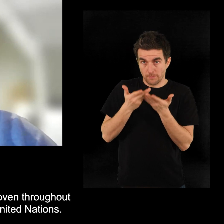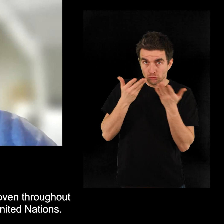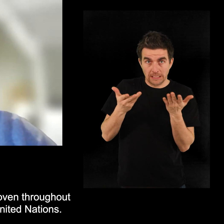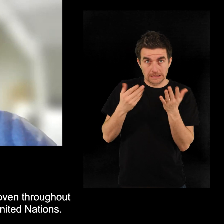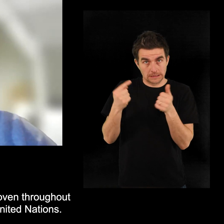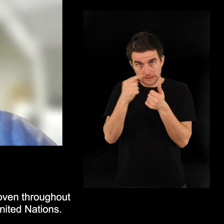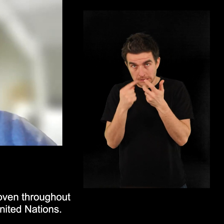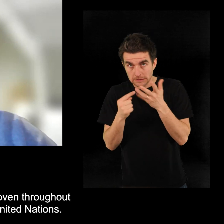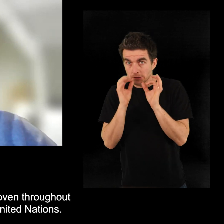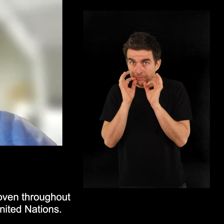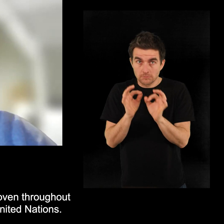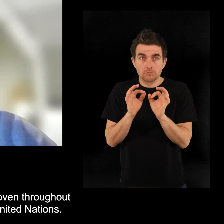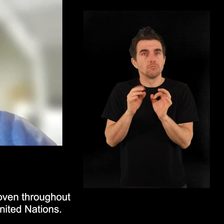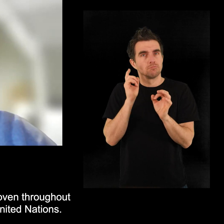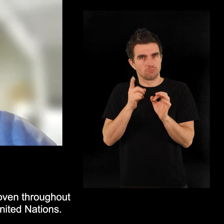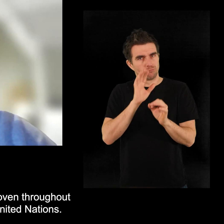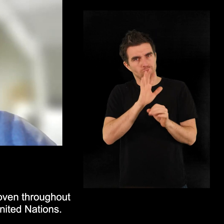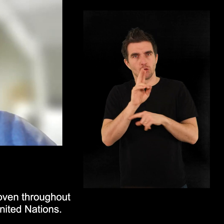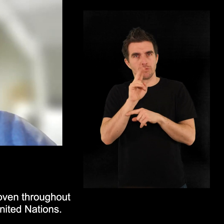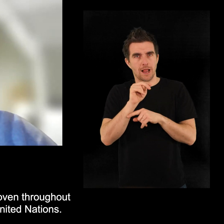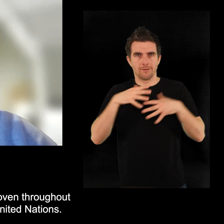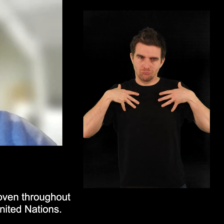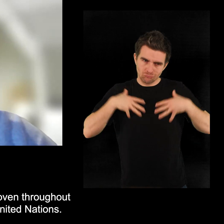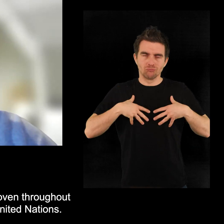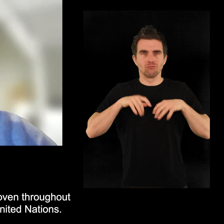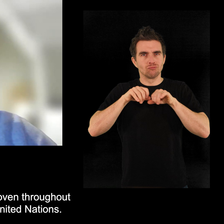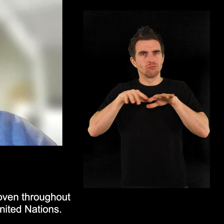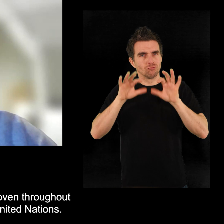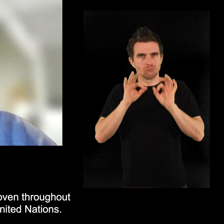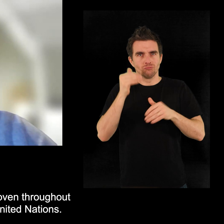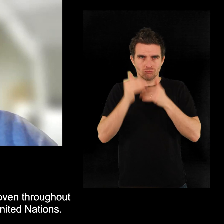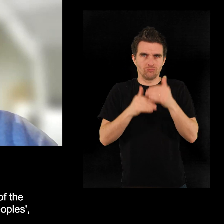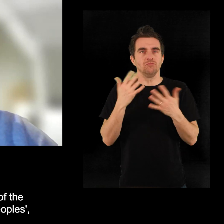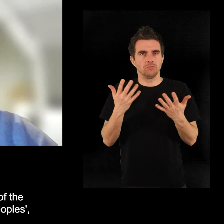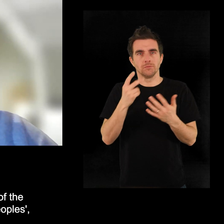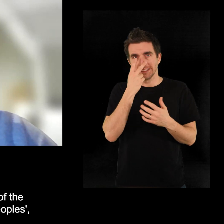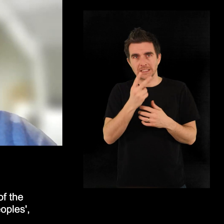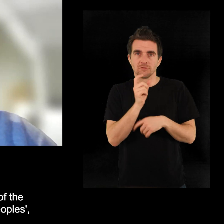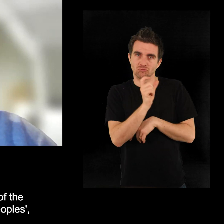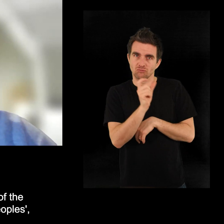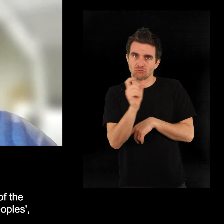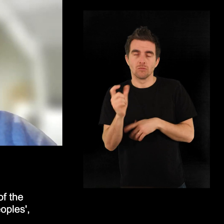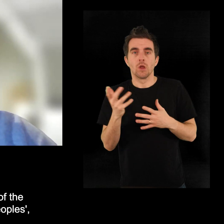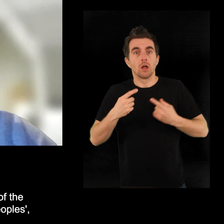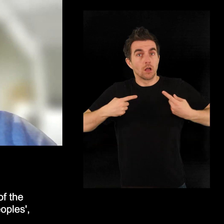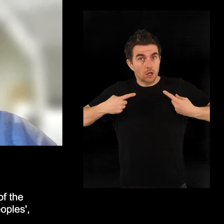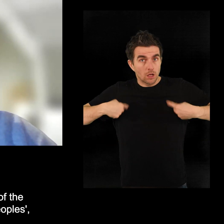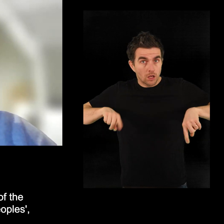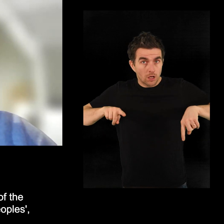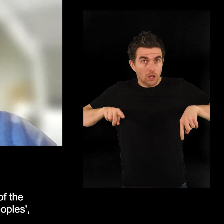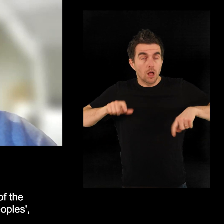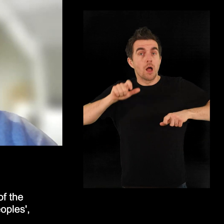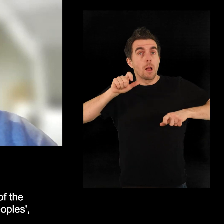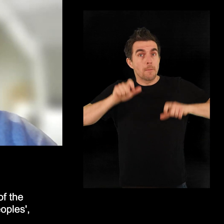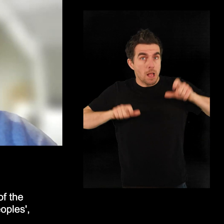Democratic principles are woven throughout the normative fabric of the United Nations. Indeed, the first 3 words of the Charter itself